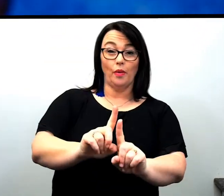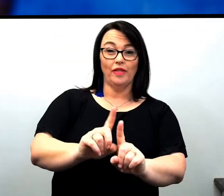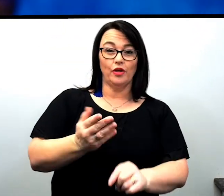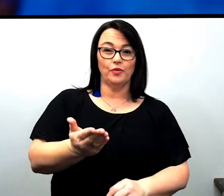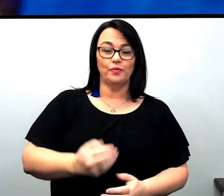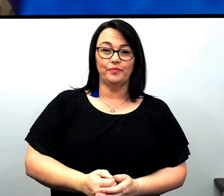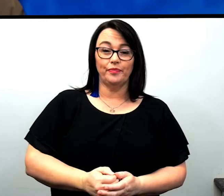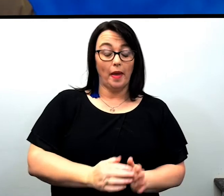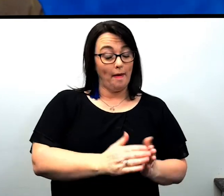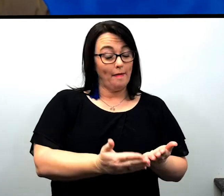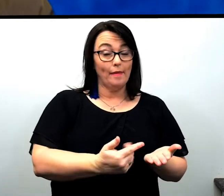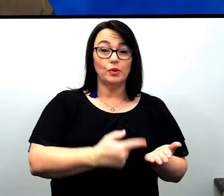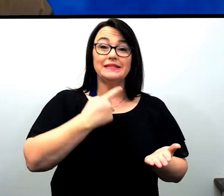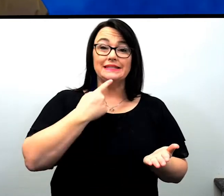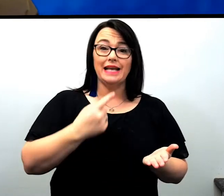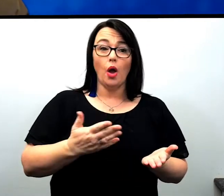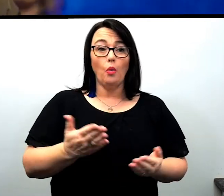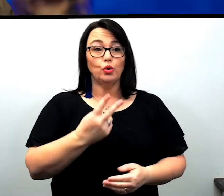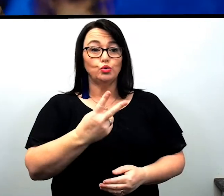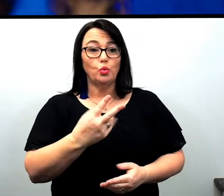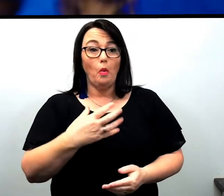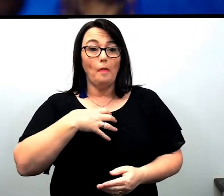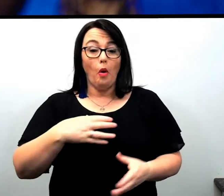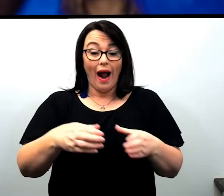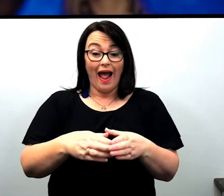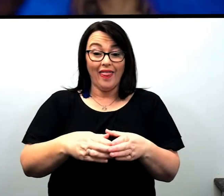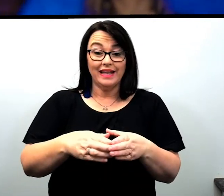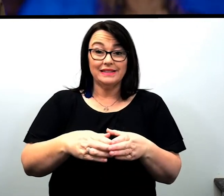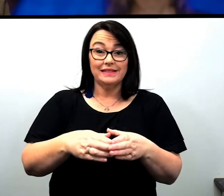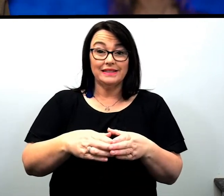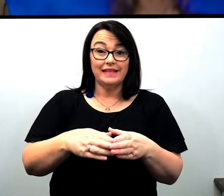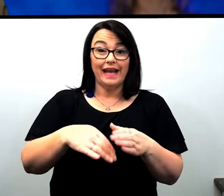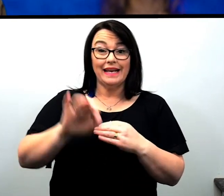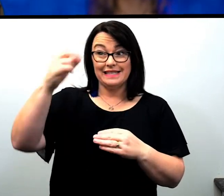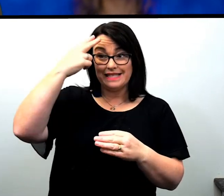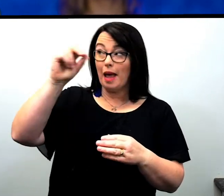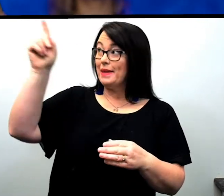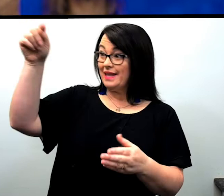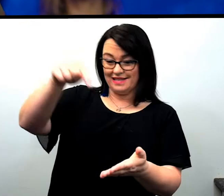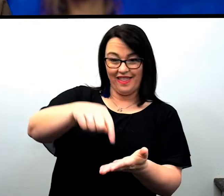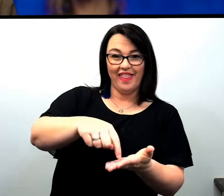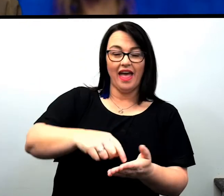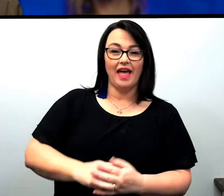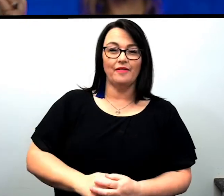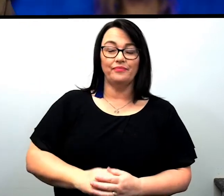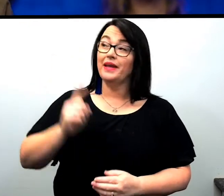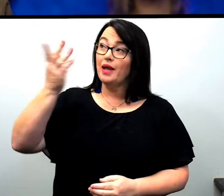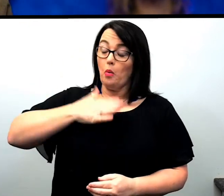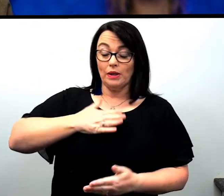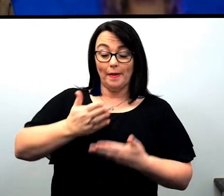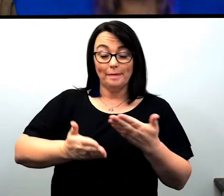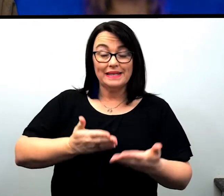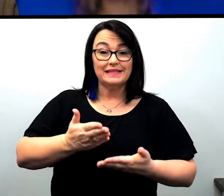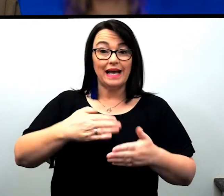fact, the Bible says wherever two or three are gathered in His name, there He is in the midst. We believe He wants to come and minister into your life, into your